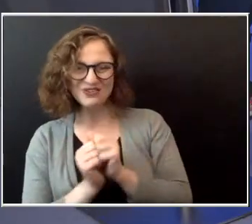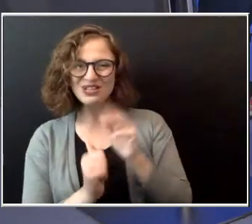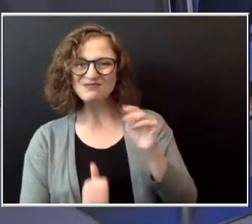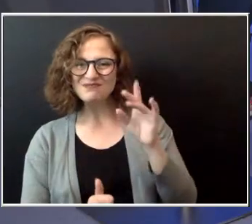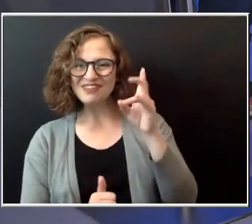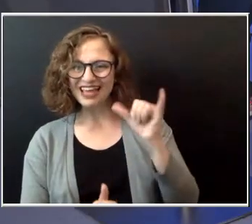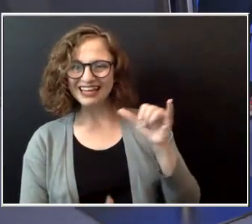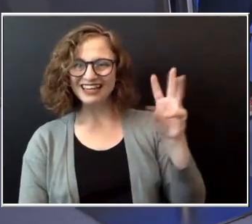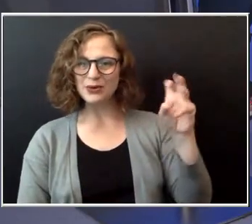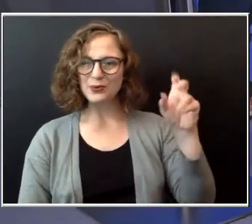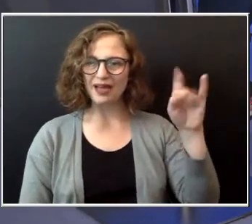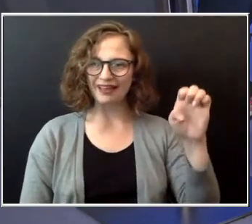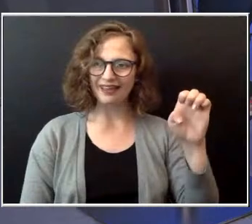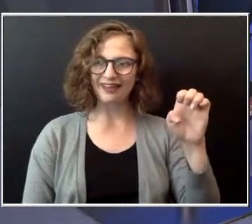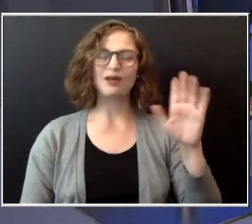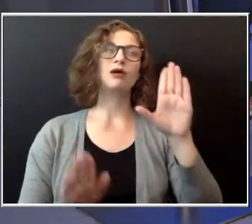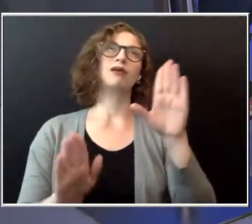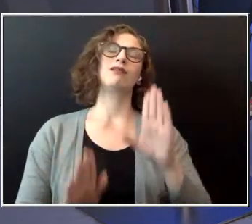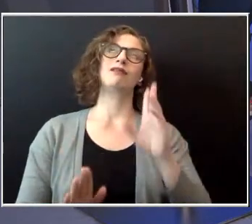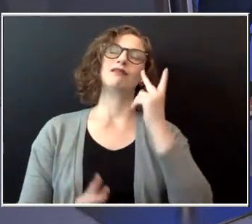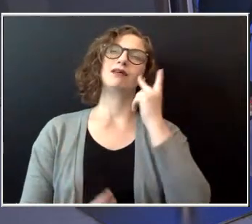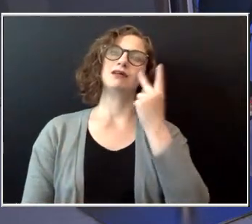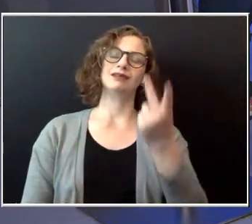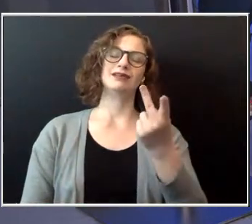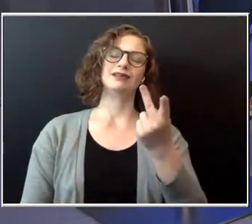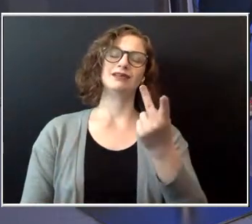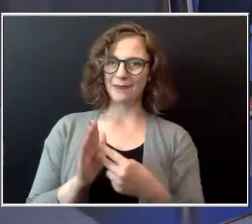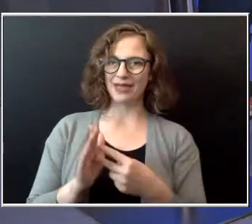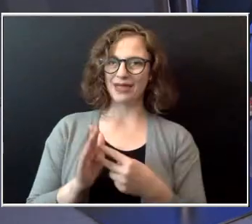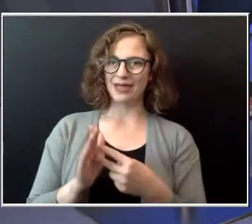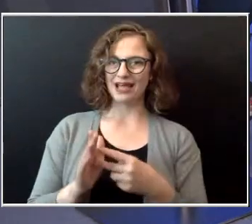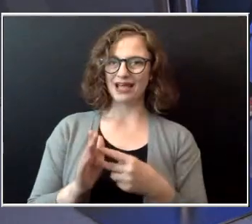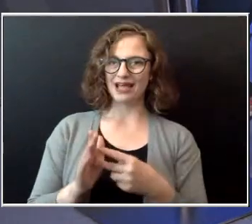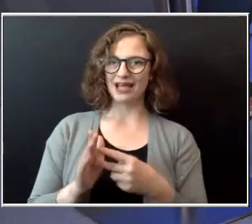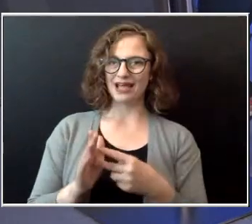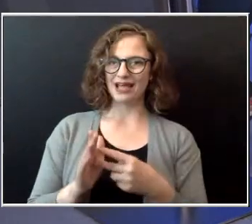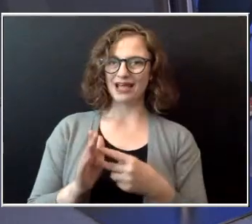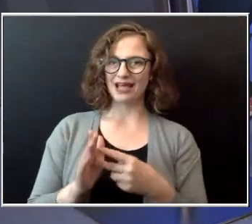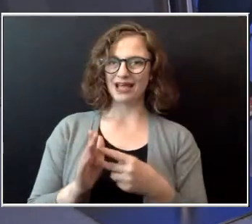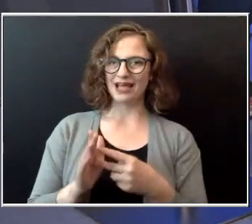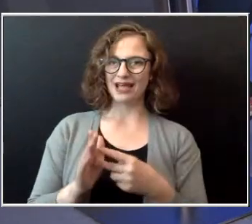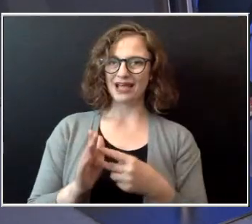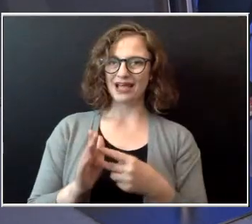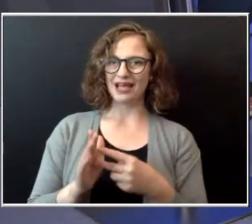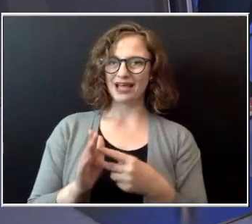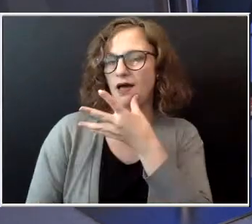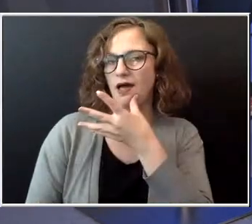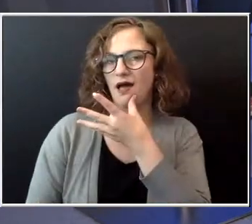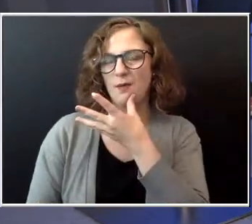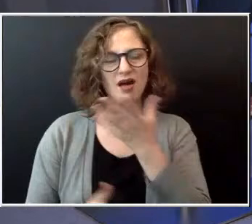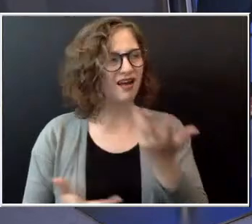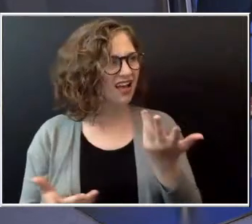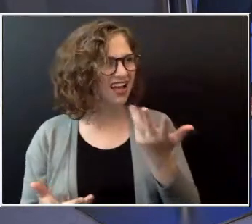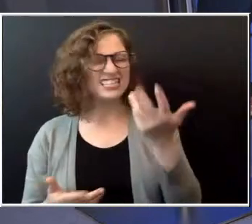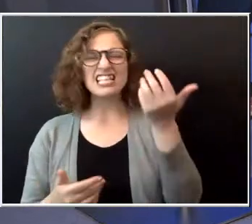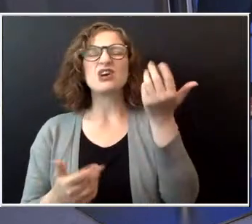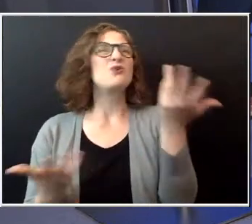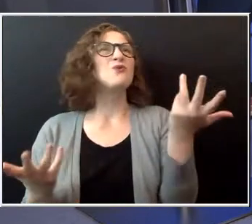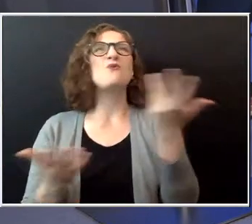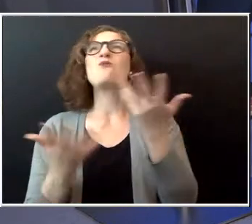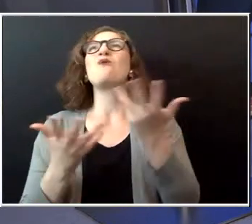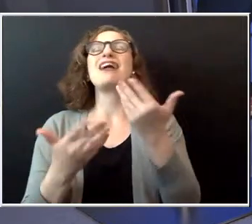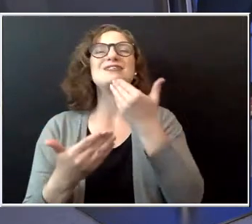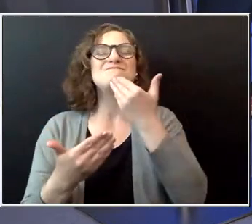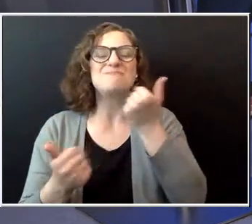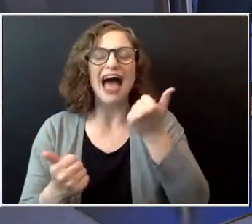and it means that Wake gets to control his mom, which if you're a kid, is there a better thing going on? What a great program, teaching you how to do a little mom